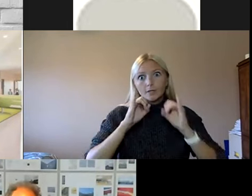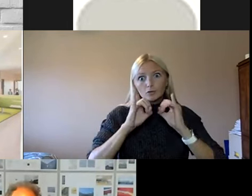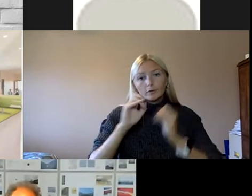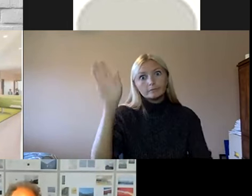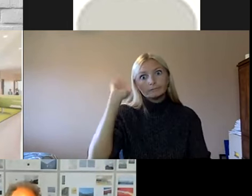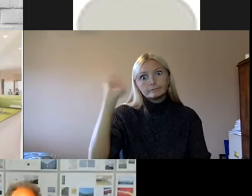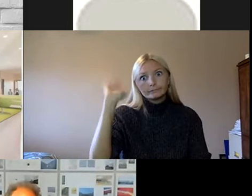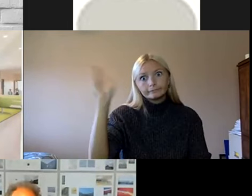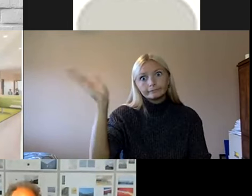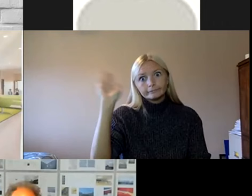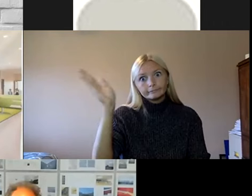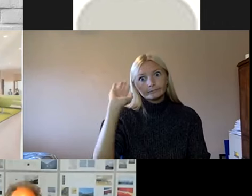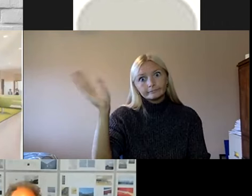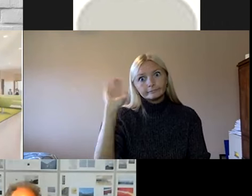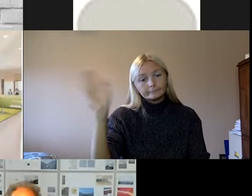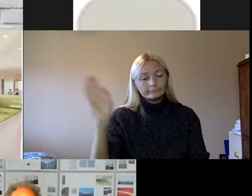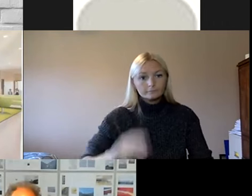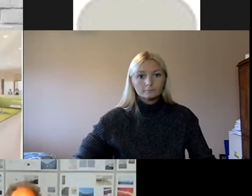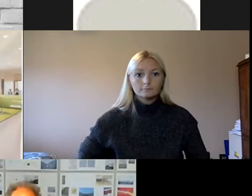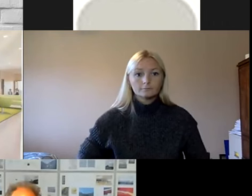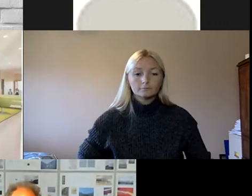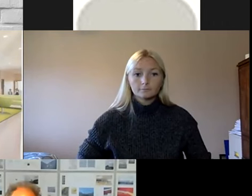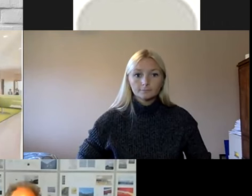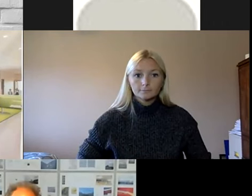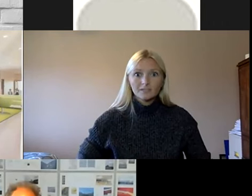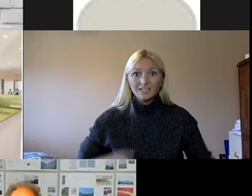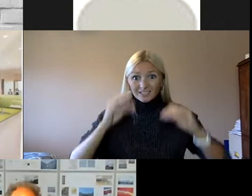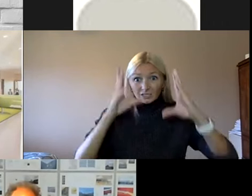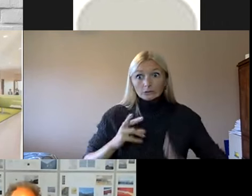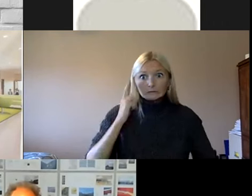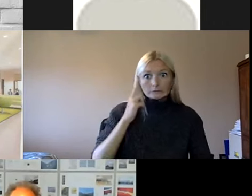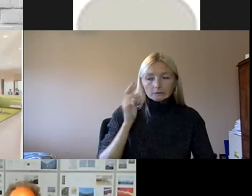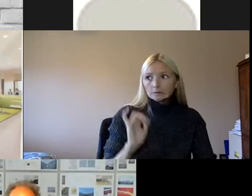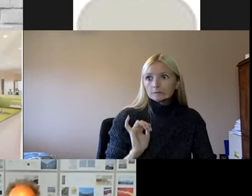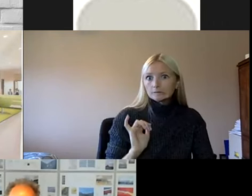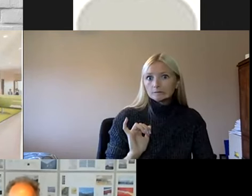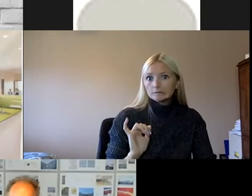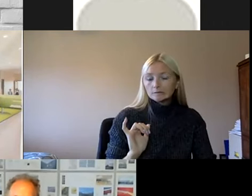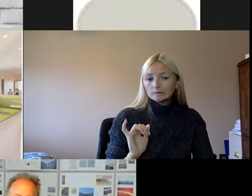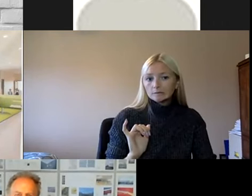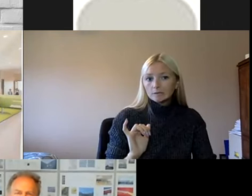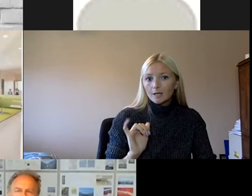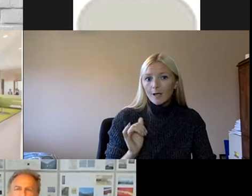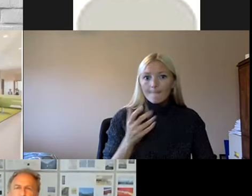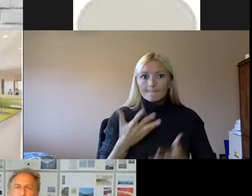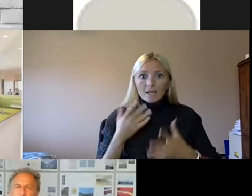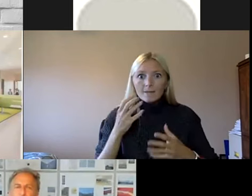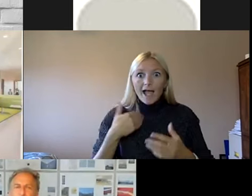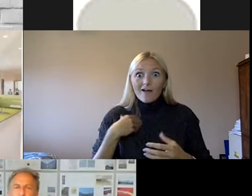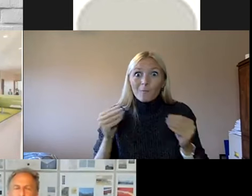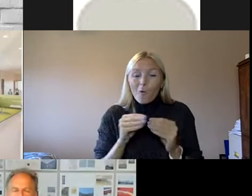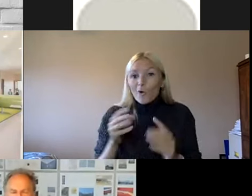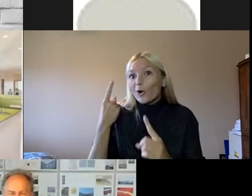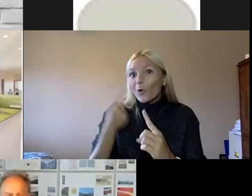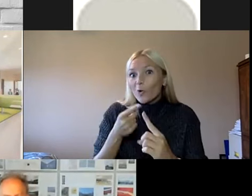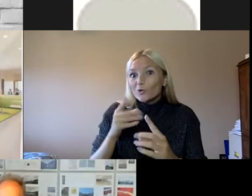teaching through the computer, until teachers started to realize that they can also give them all kinds of missions and things to do, and the students